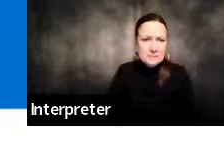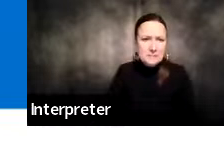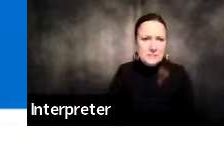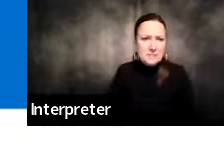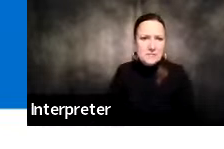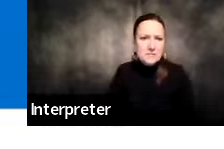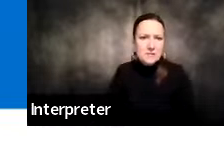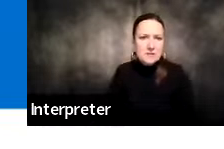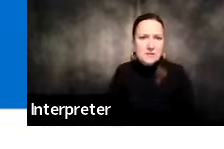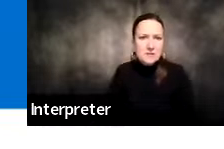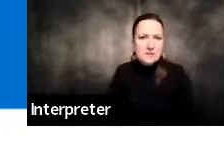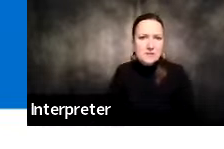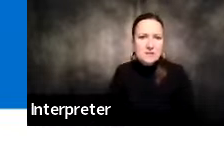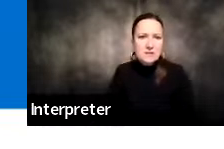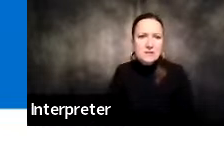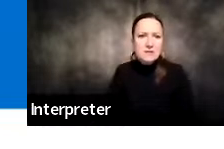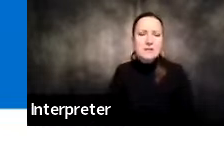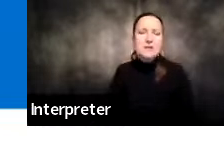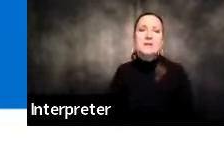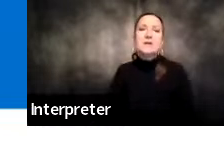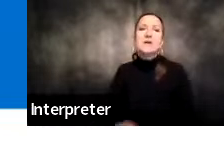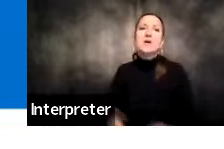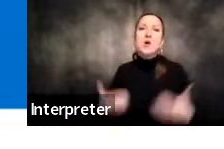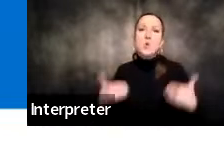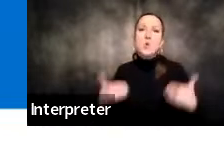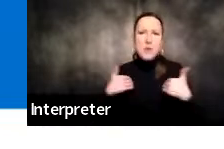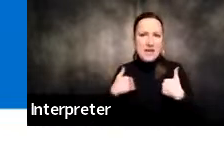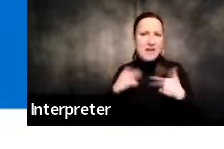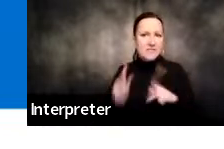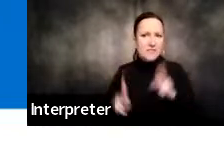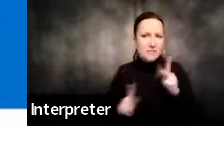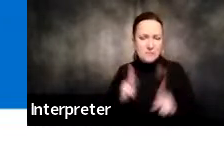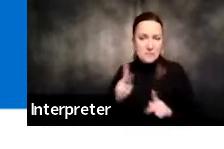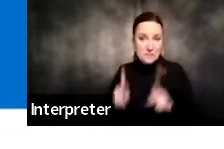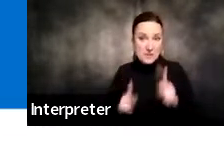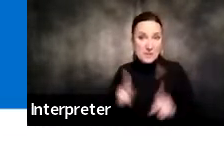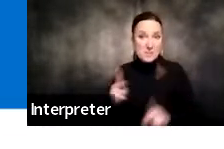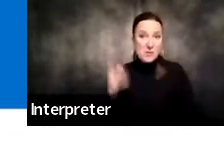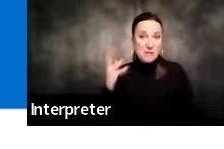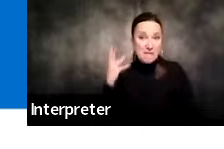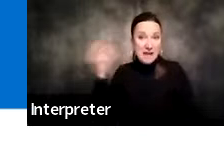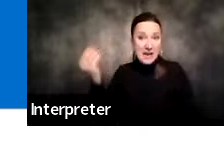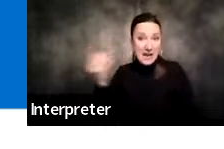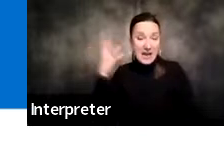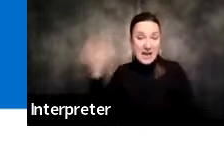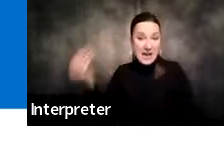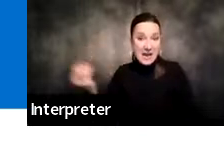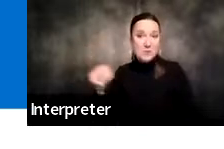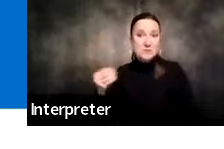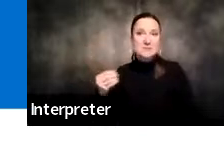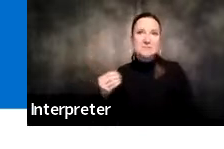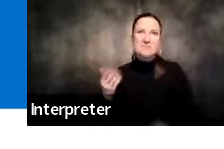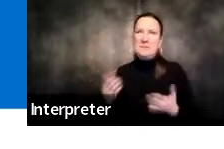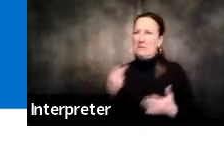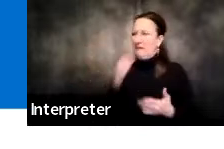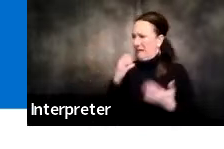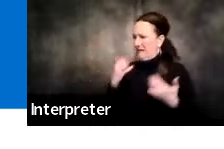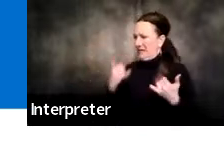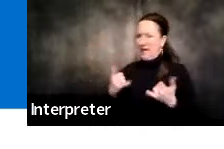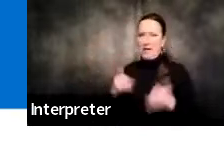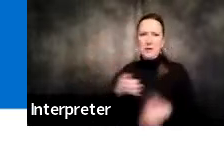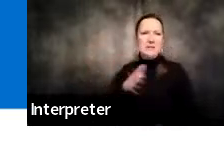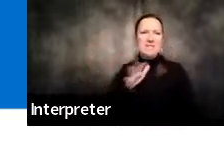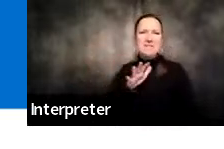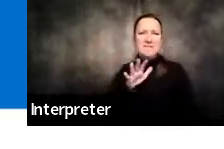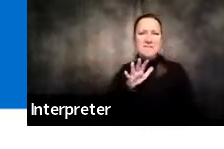I will say that we have our canvassers out, or if they're not out right now, they will be out in blocks in